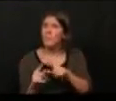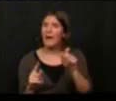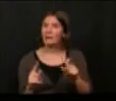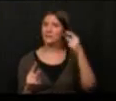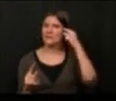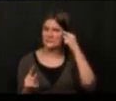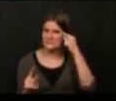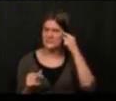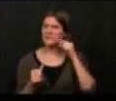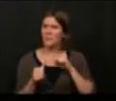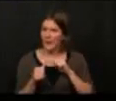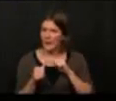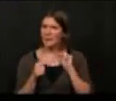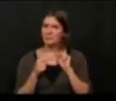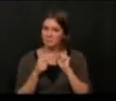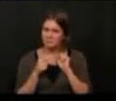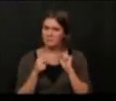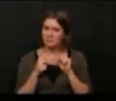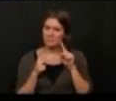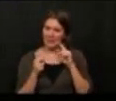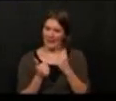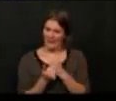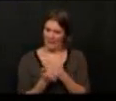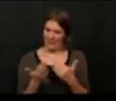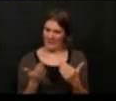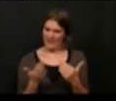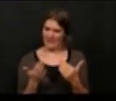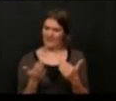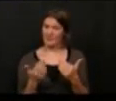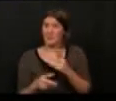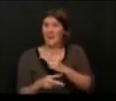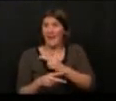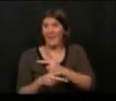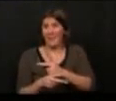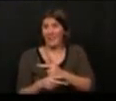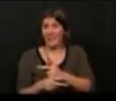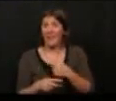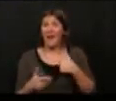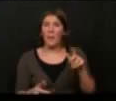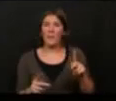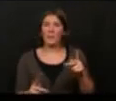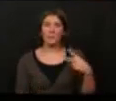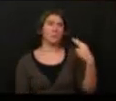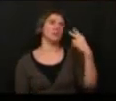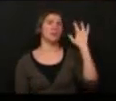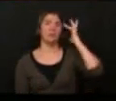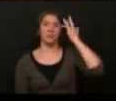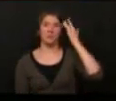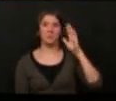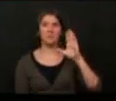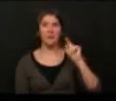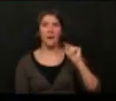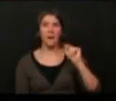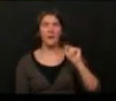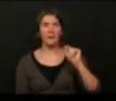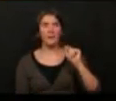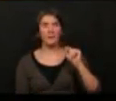thoughtful. And, you know, I don't want to say this, I don't want anyone to go crazy when I say this, but,